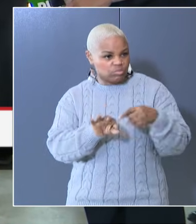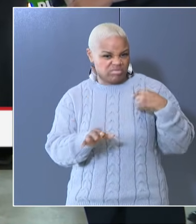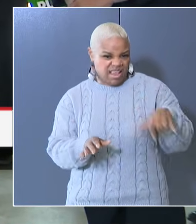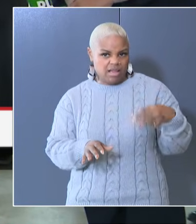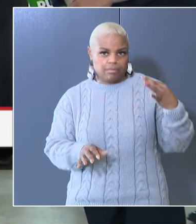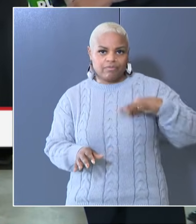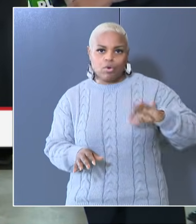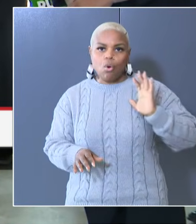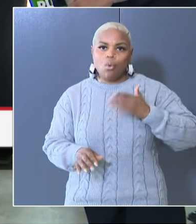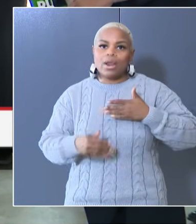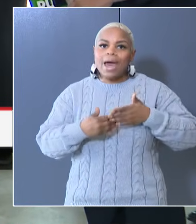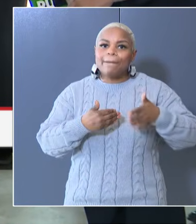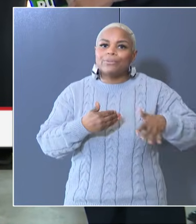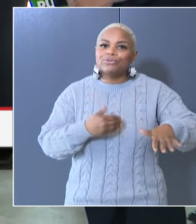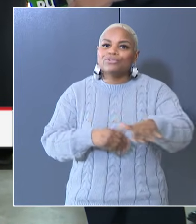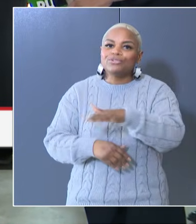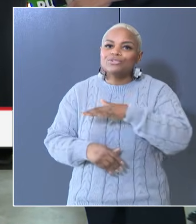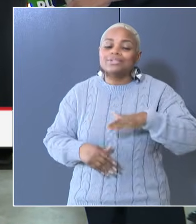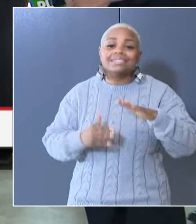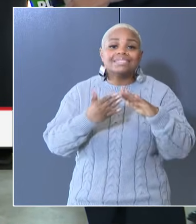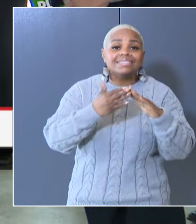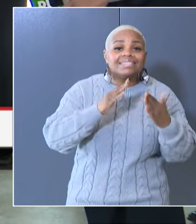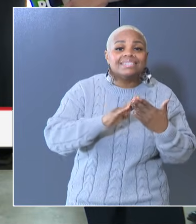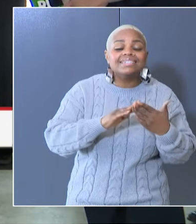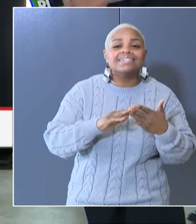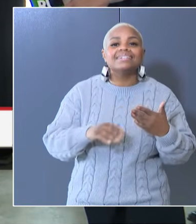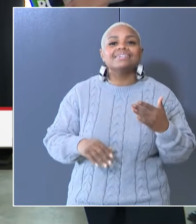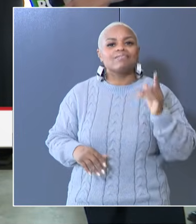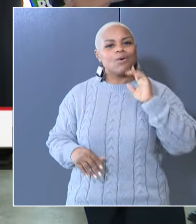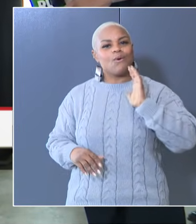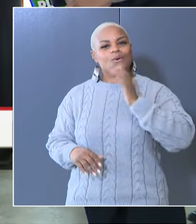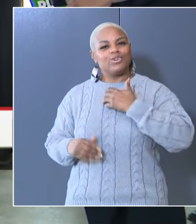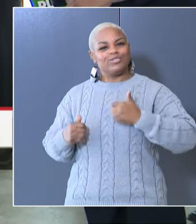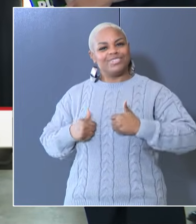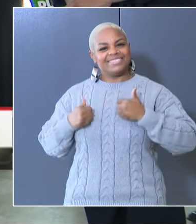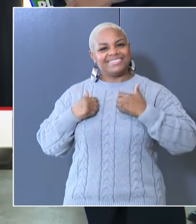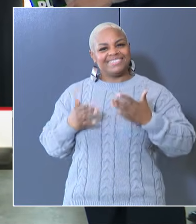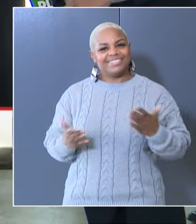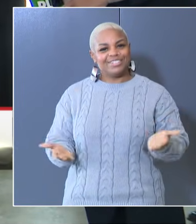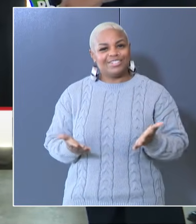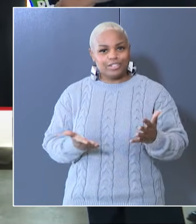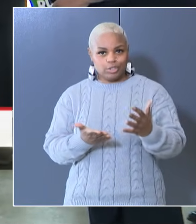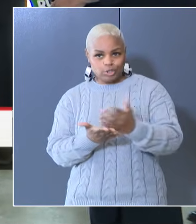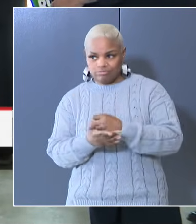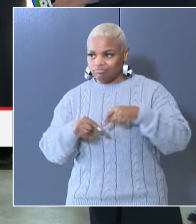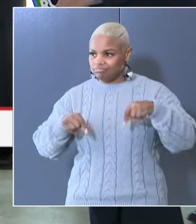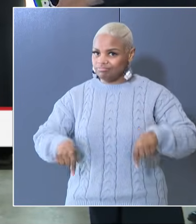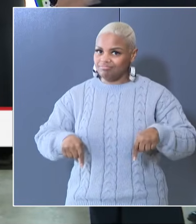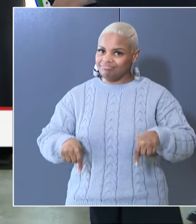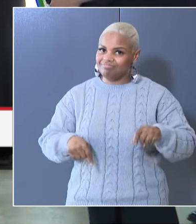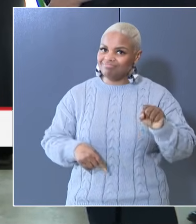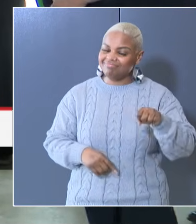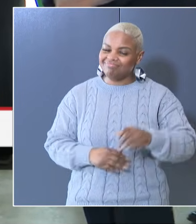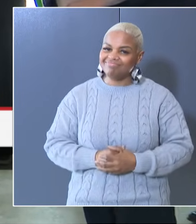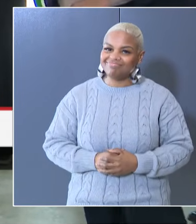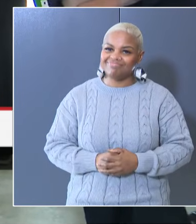our neighbors, our residents of DC, they deserve it, new and old like Chanel. Welcome.